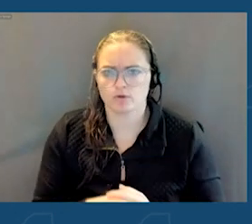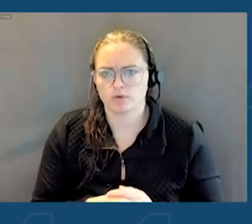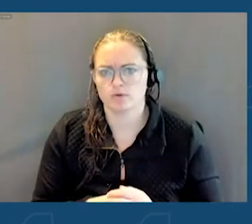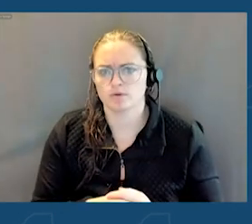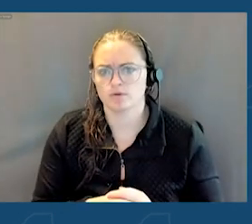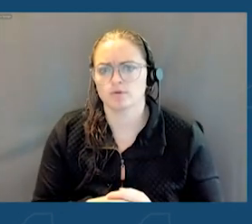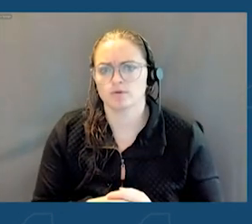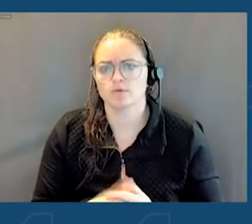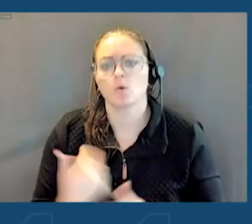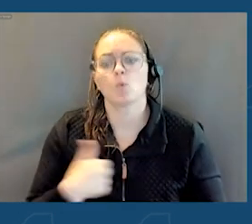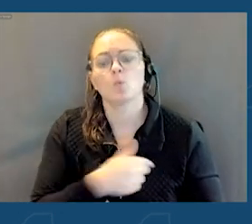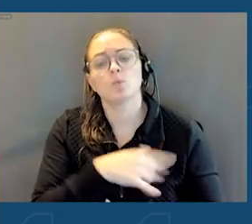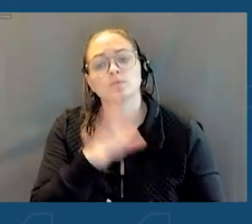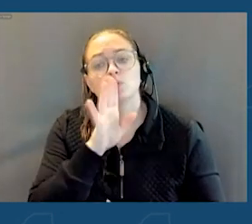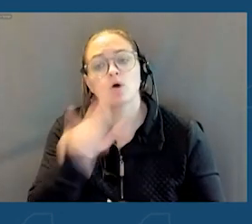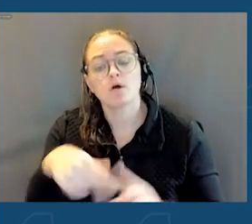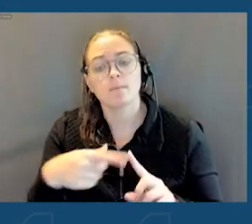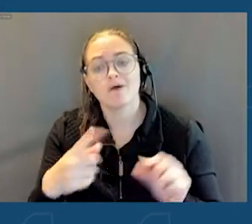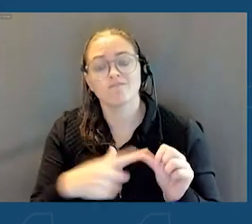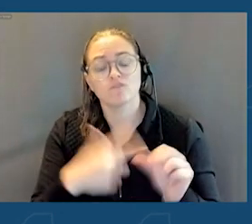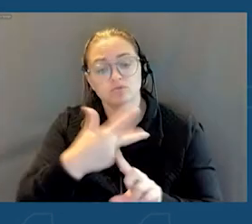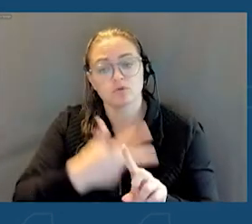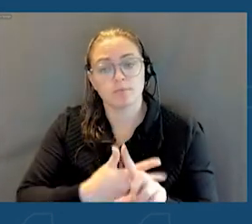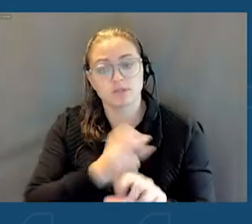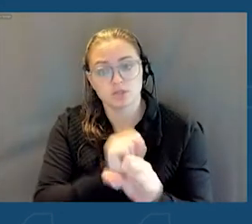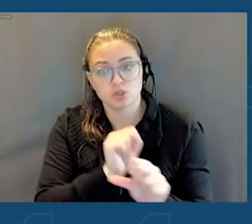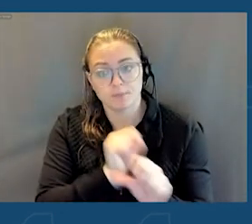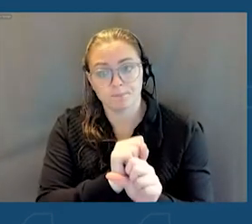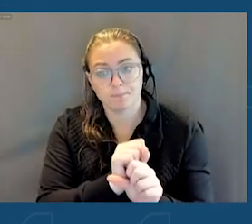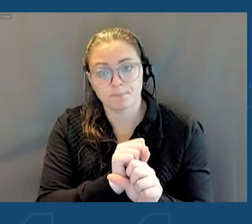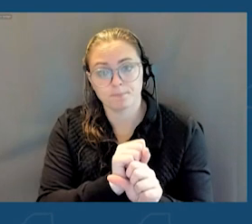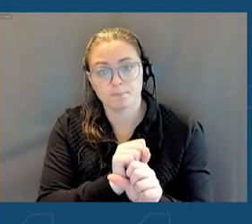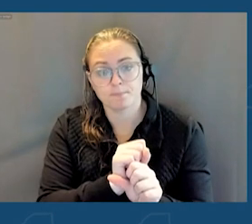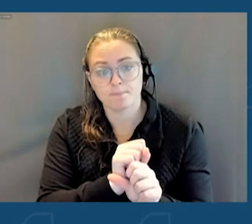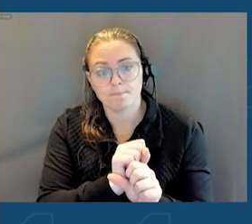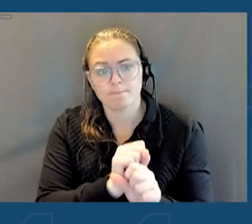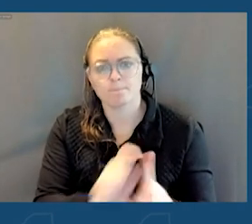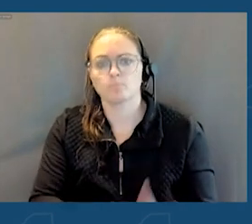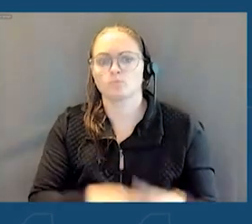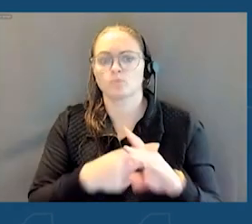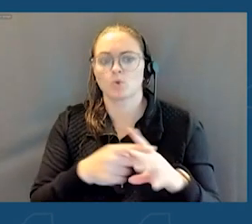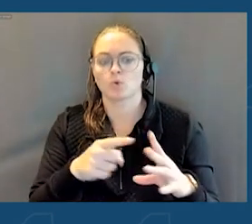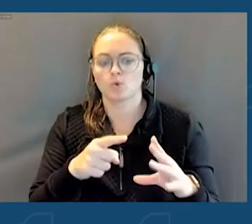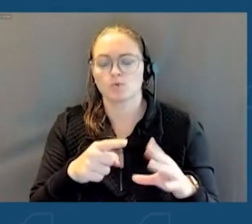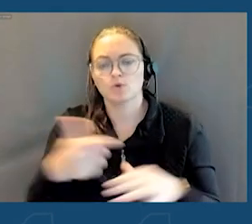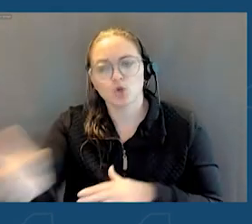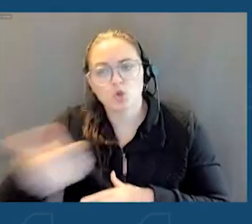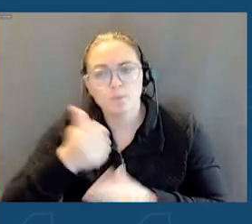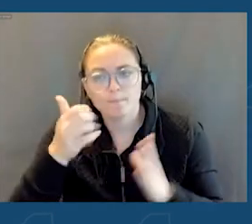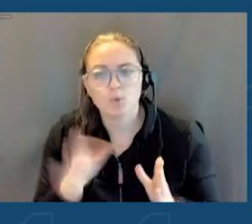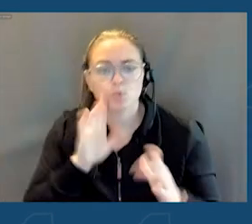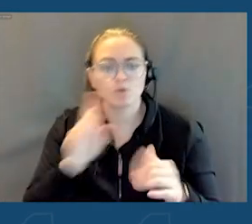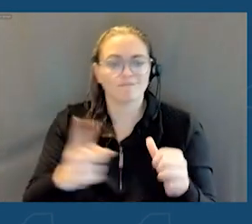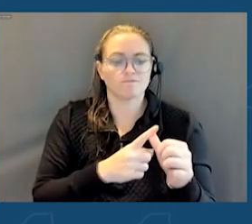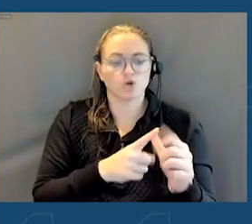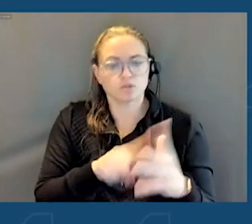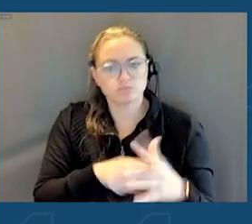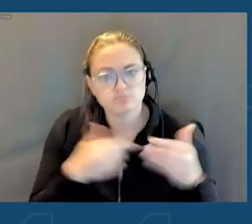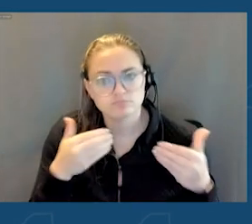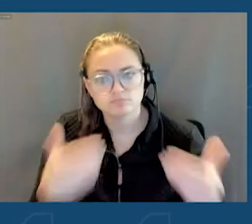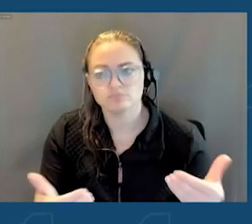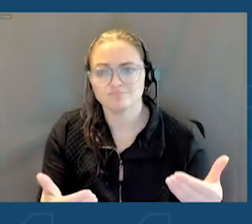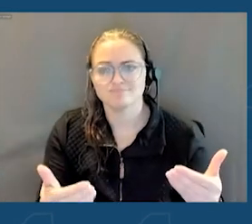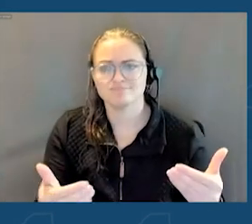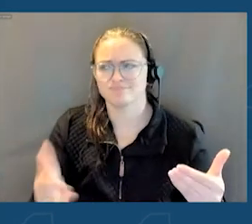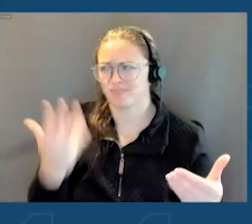we're going to be talking about the first 3 months on the job. I unveiled our Commuter First initiative. This is not about the rest of the world